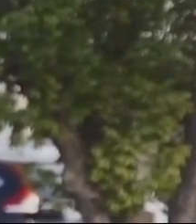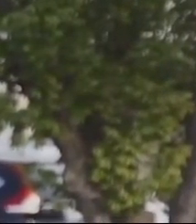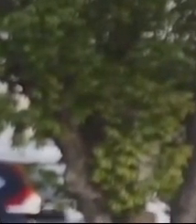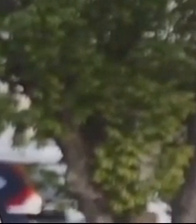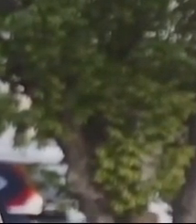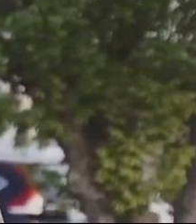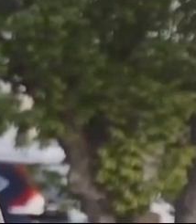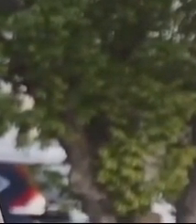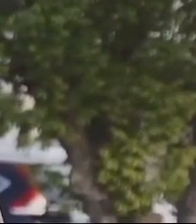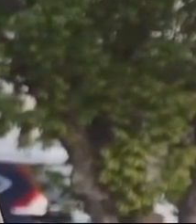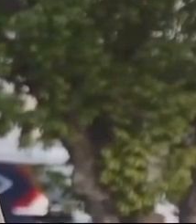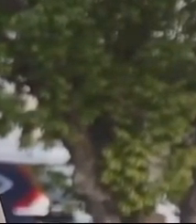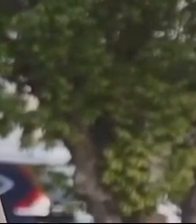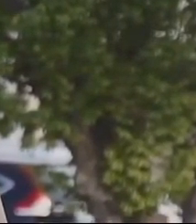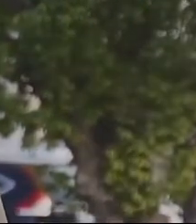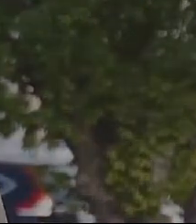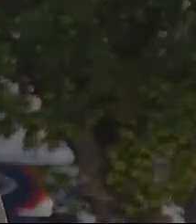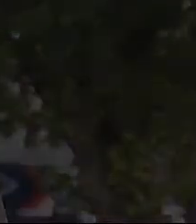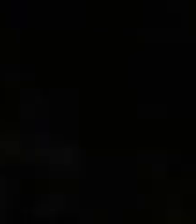so much.